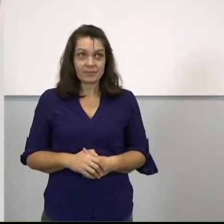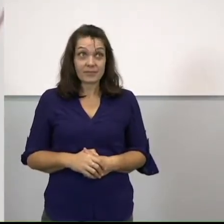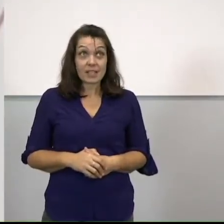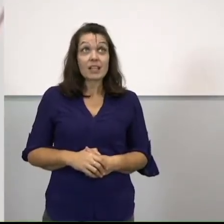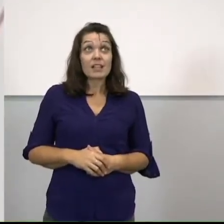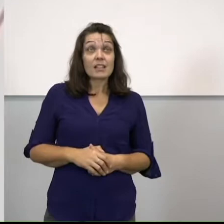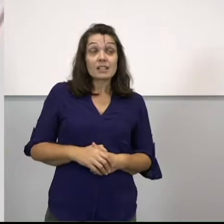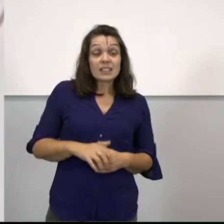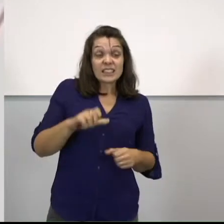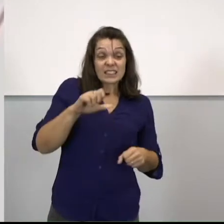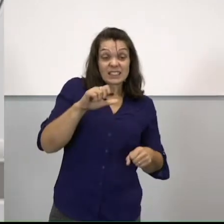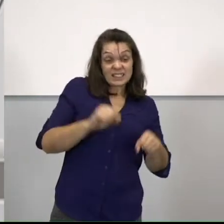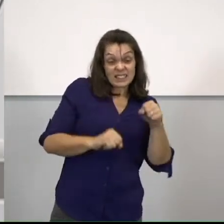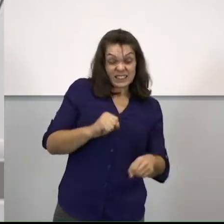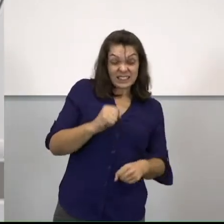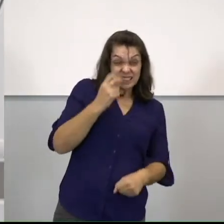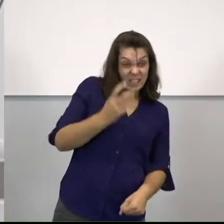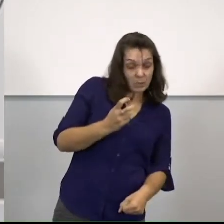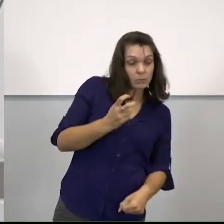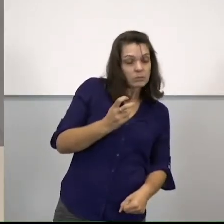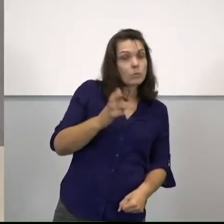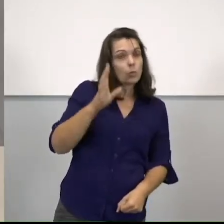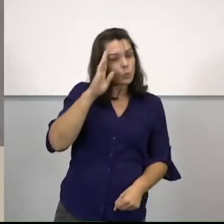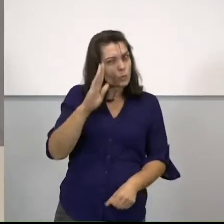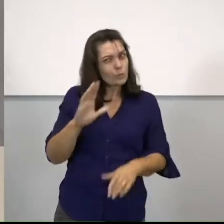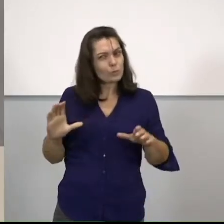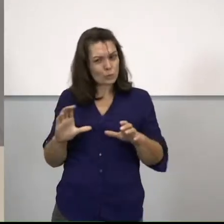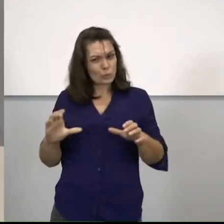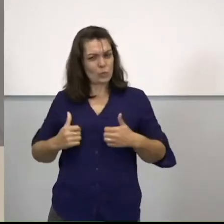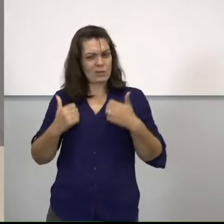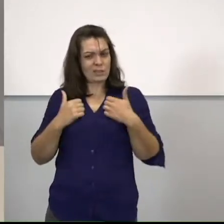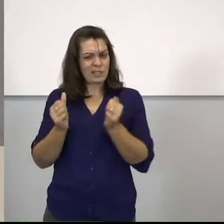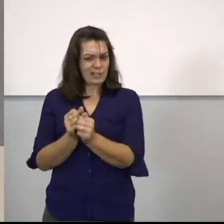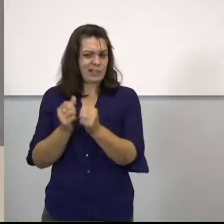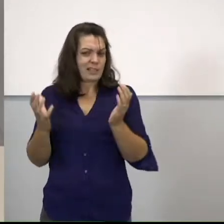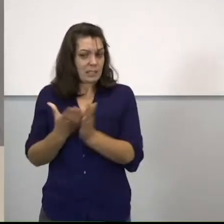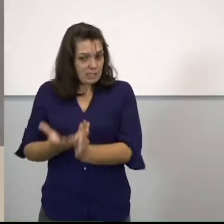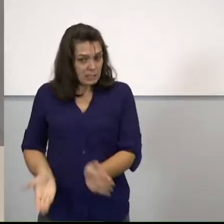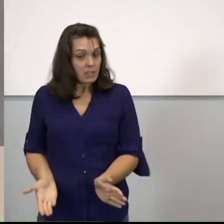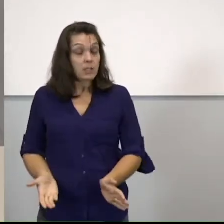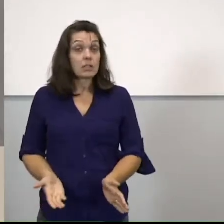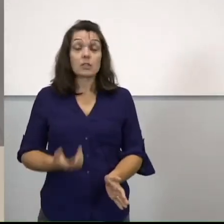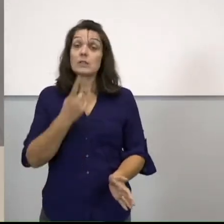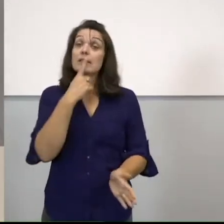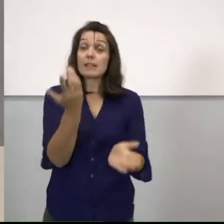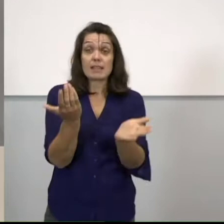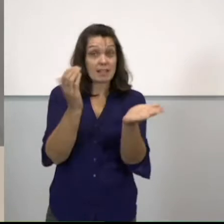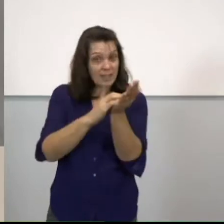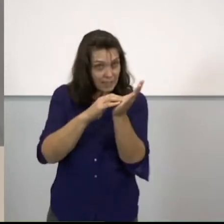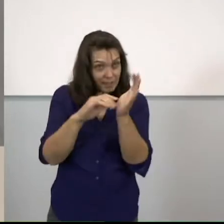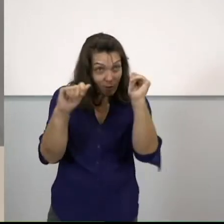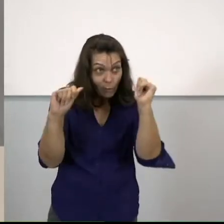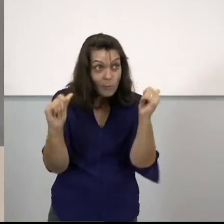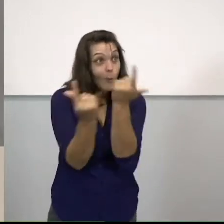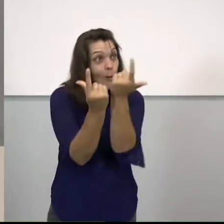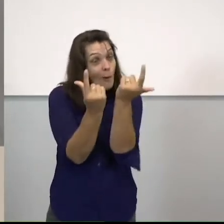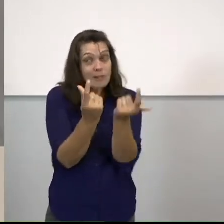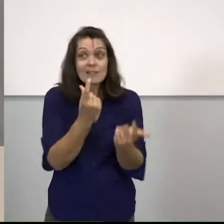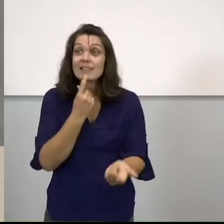Doubt and do without. Let's say that again with me. I want everybody